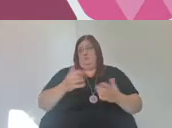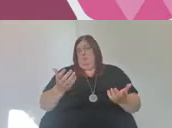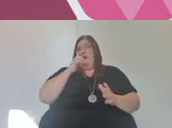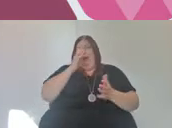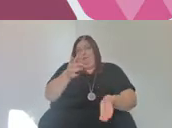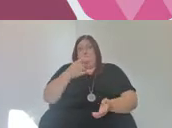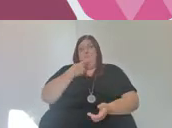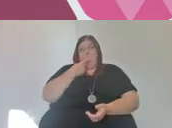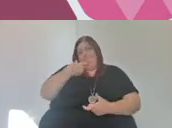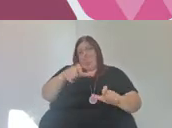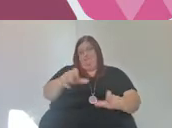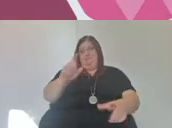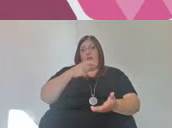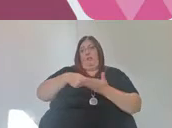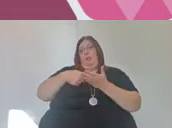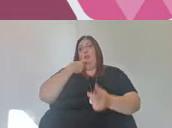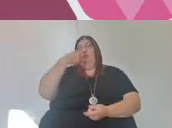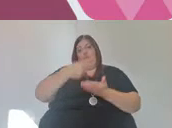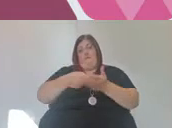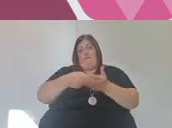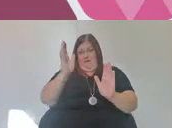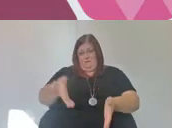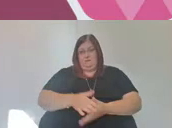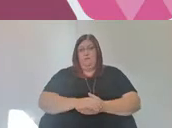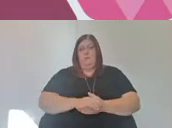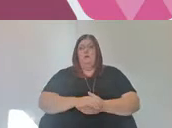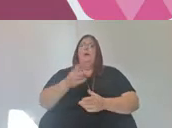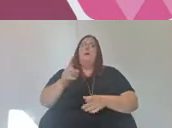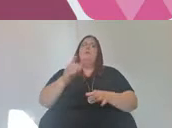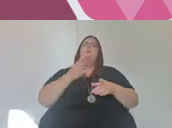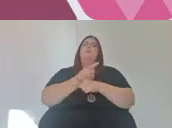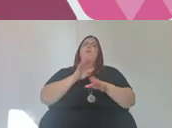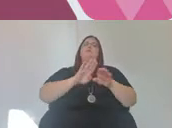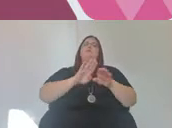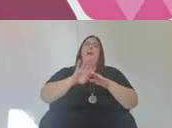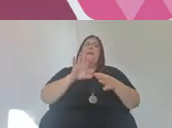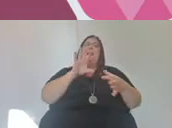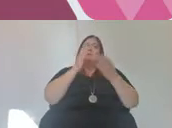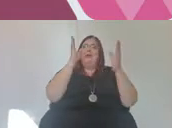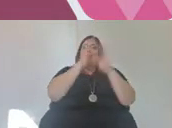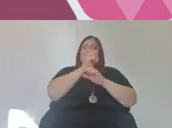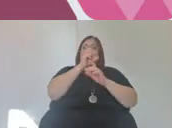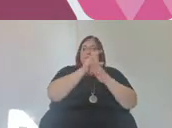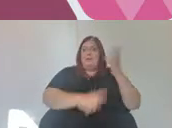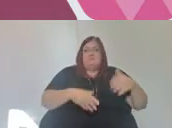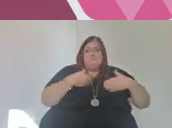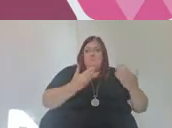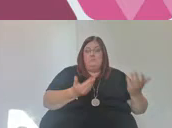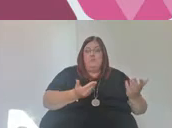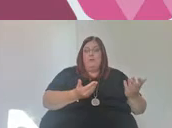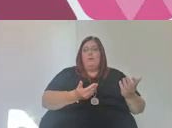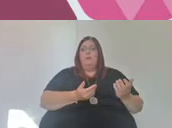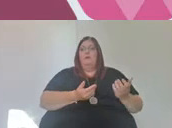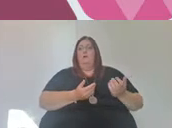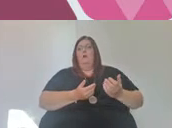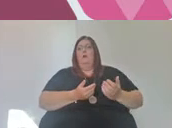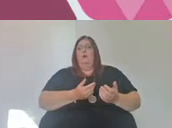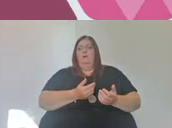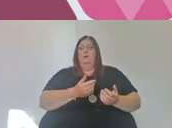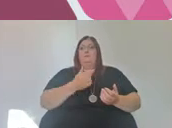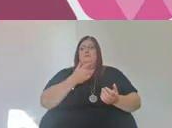In respect of the last part about training in hidden disabilities, beg your pardon, as we agreed we would probably